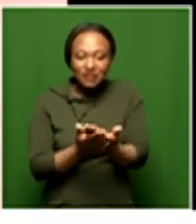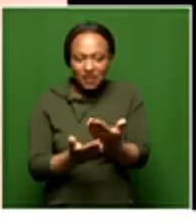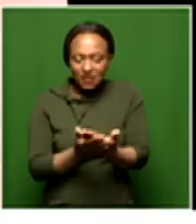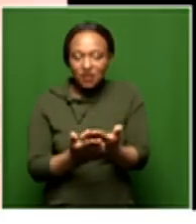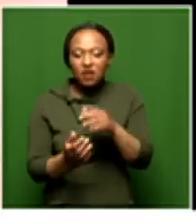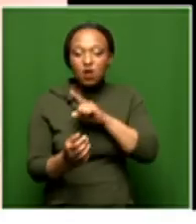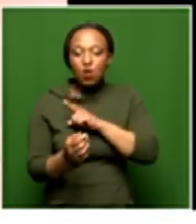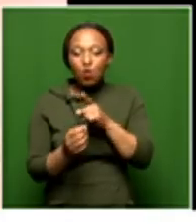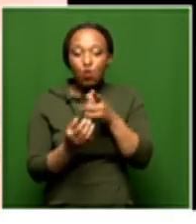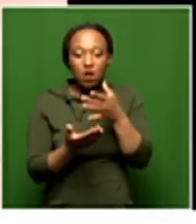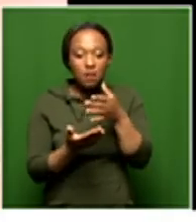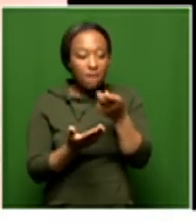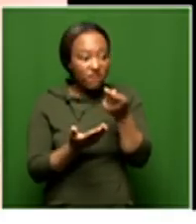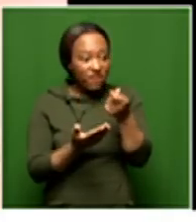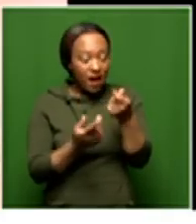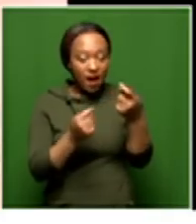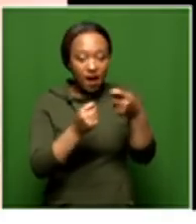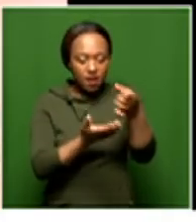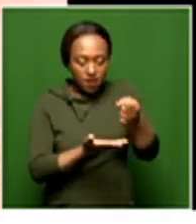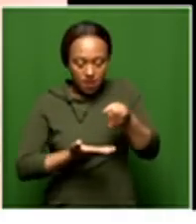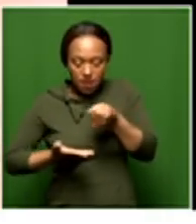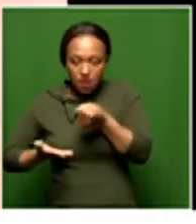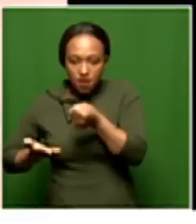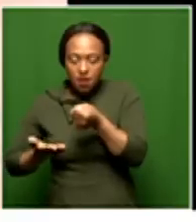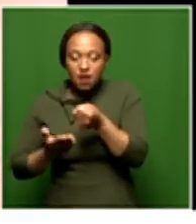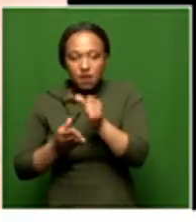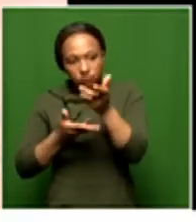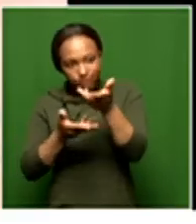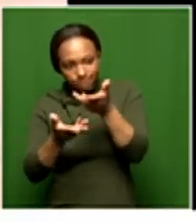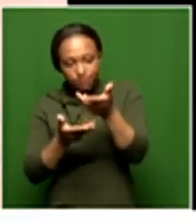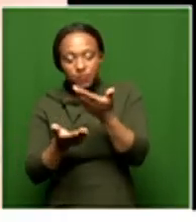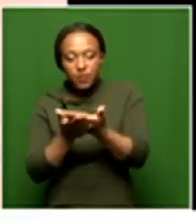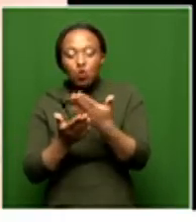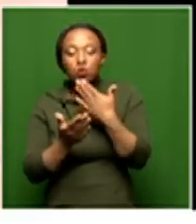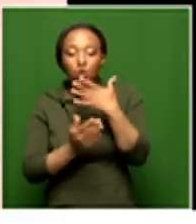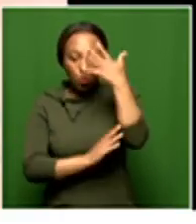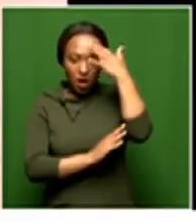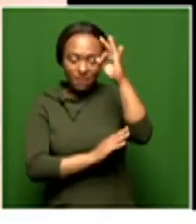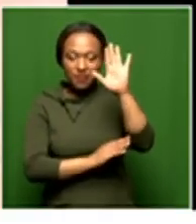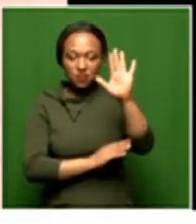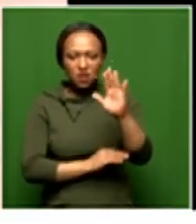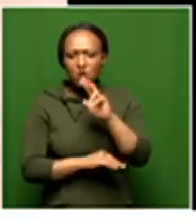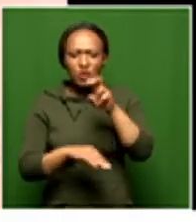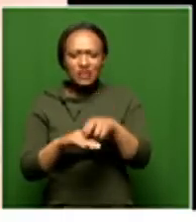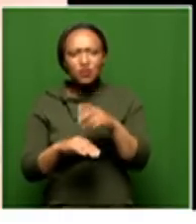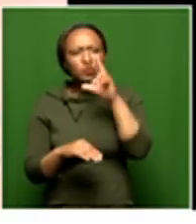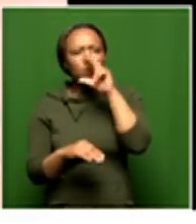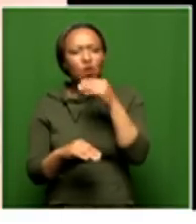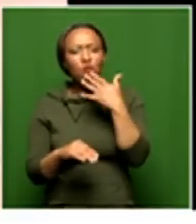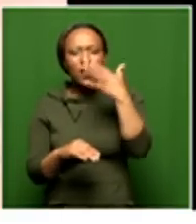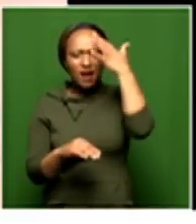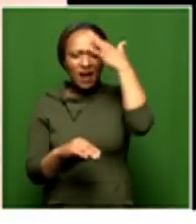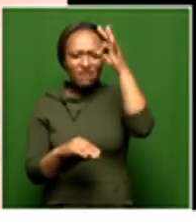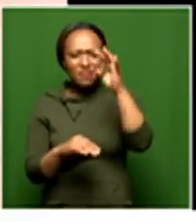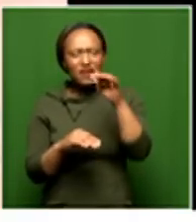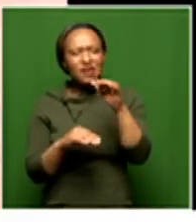the funding model or the intervention space of a government. So they don't have to talk to government in a much more